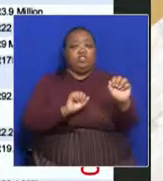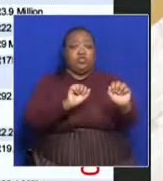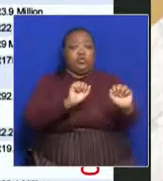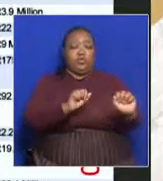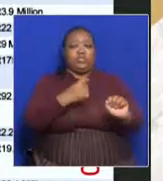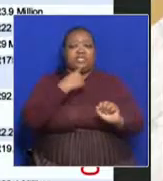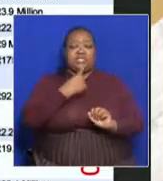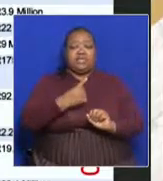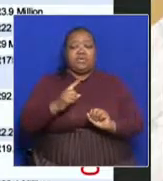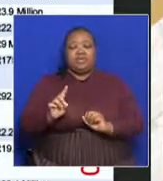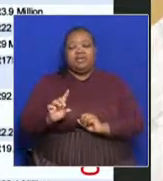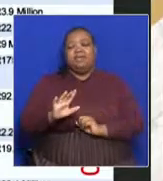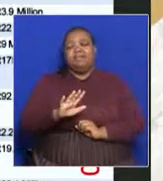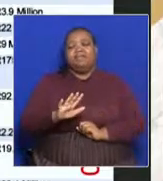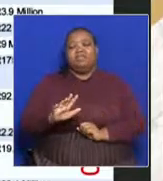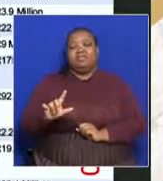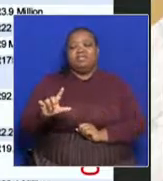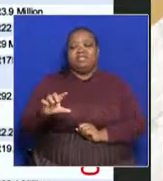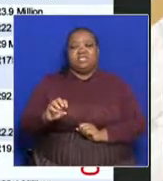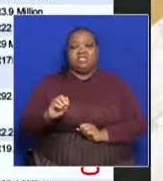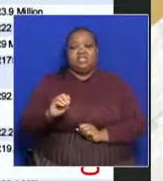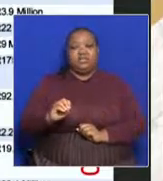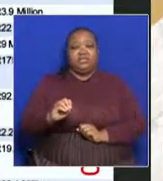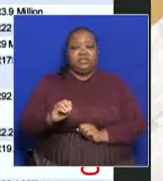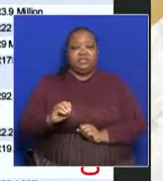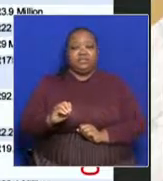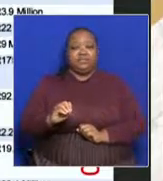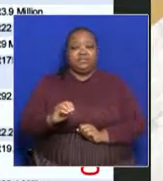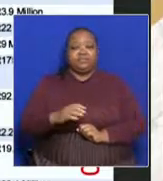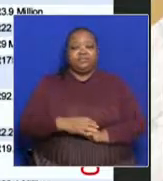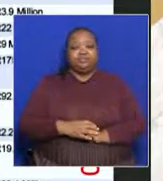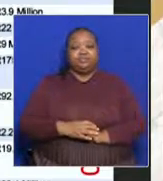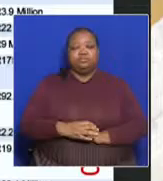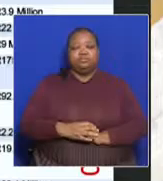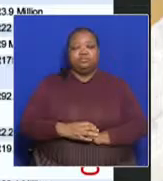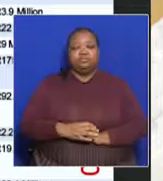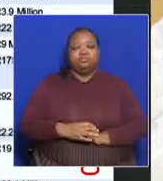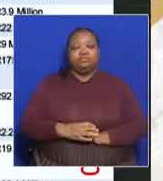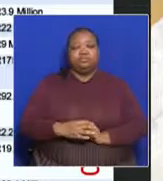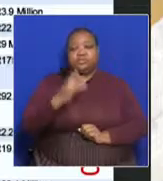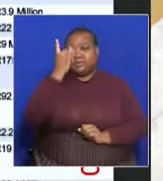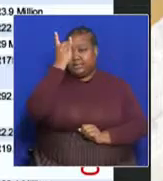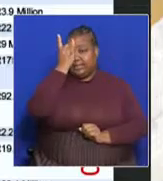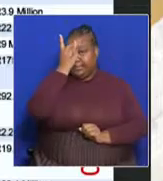570 that between March 2020